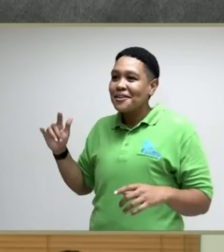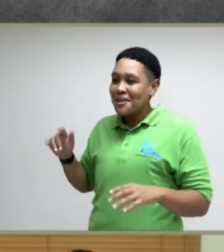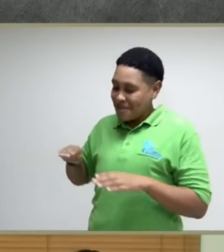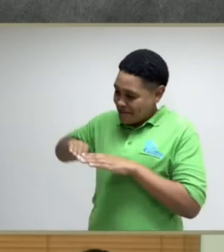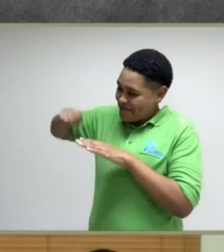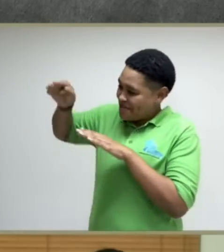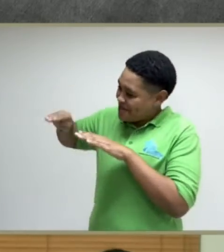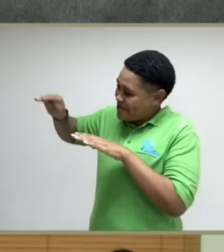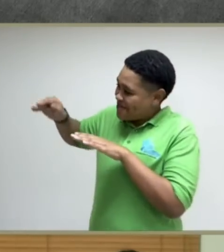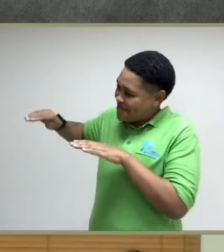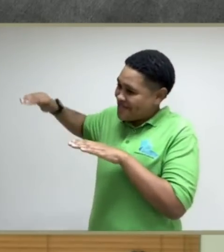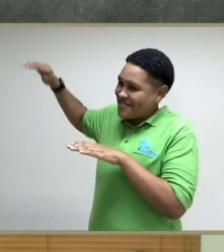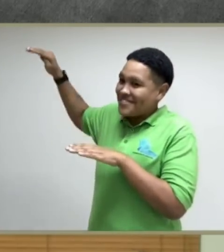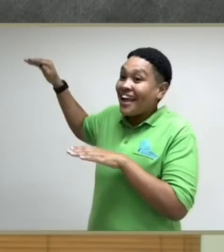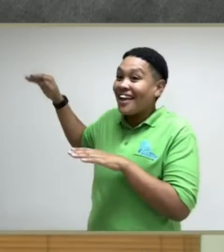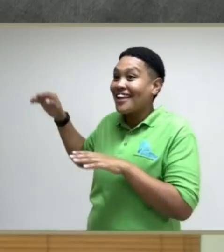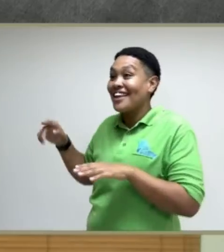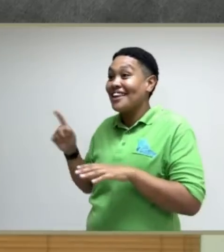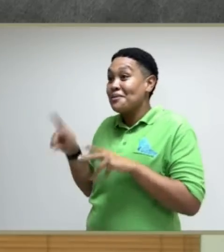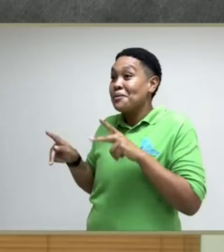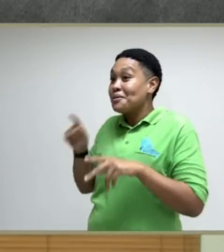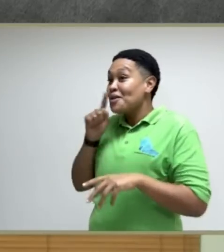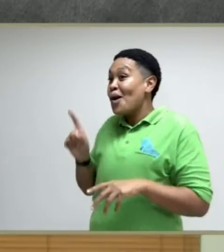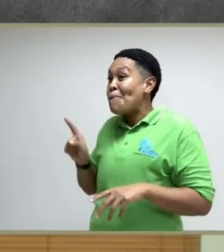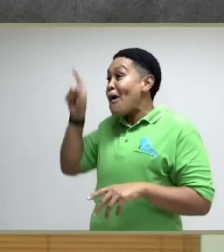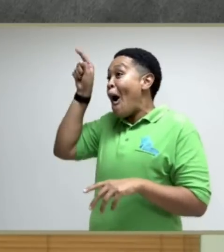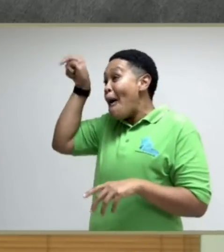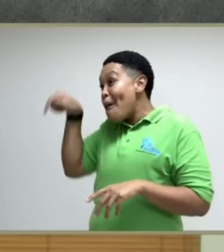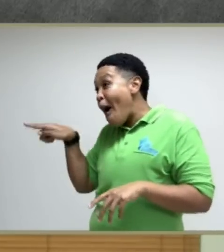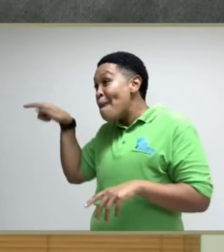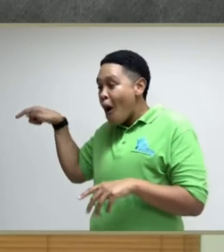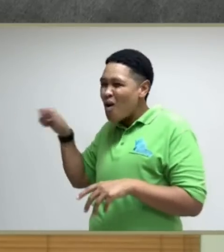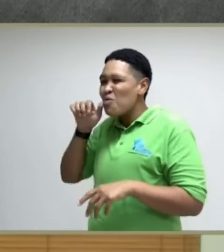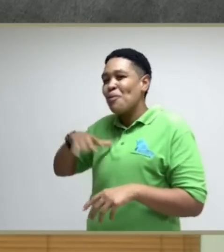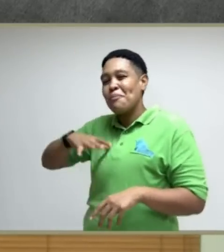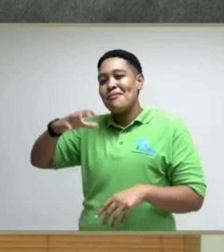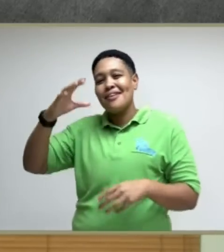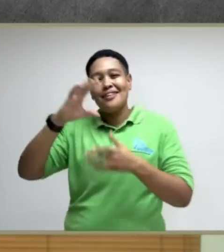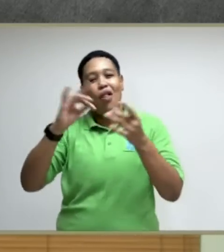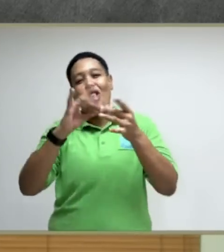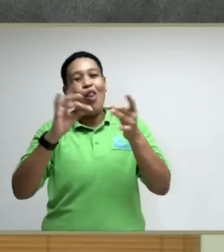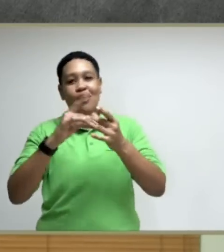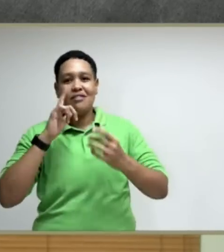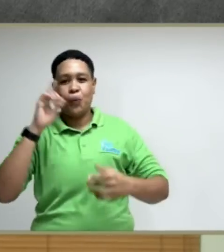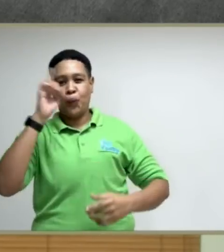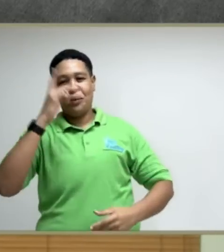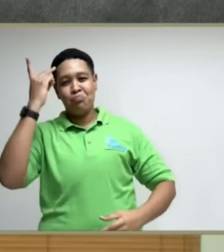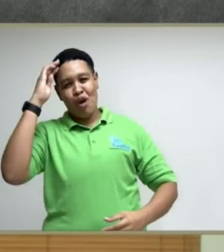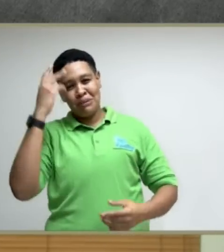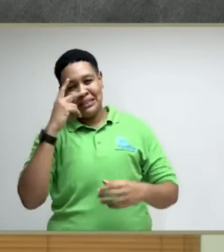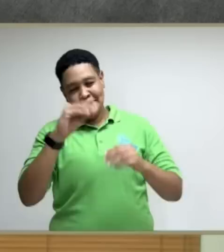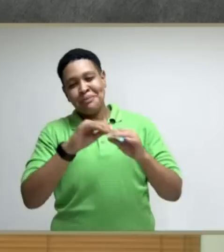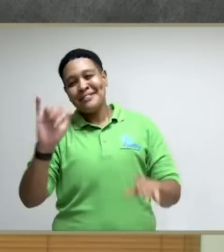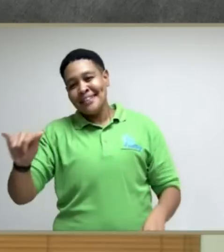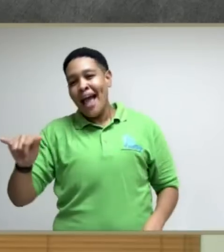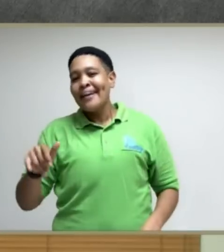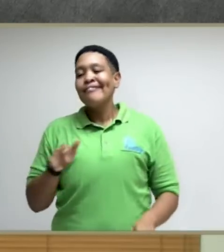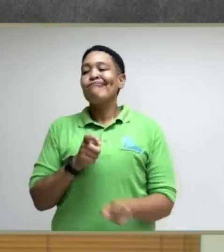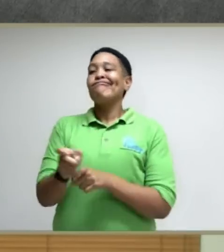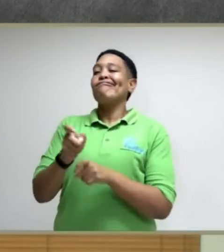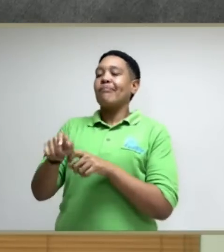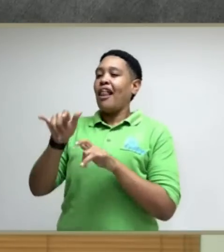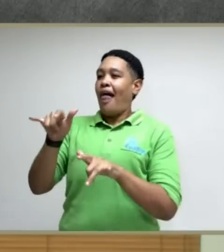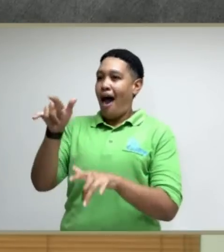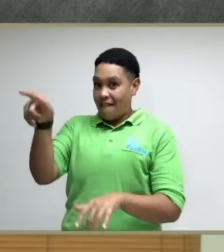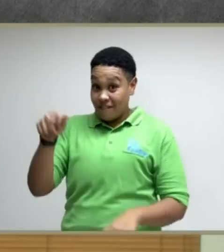sorry, we distracted the CMOs. I apologize. So certainly, I agree that anytime you're